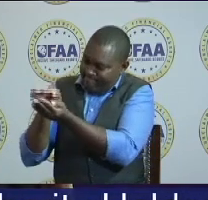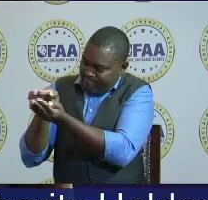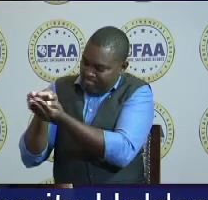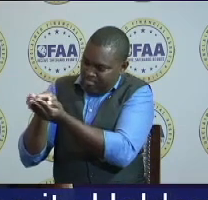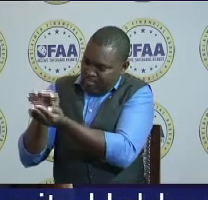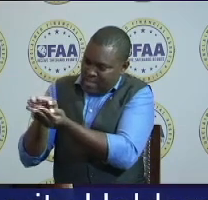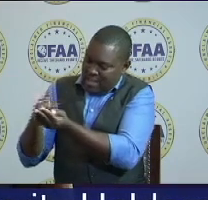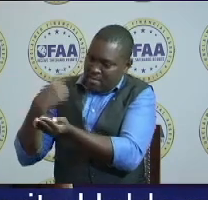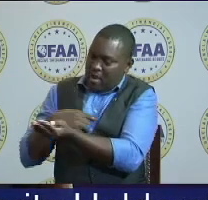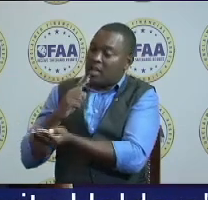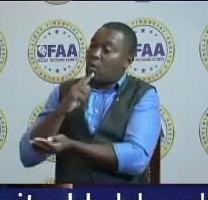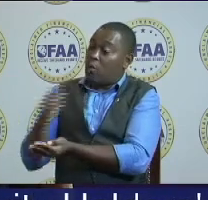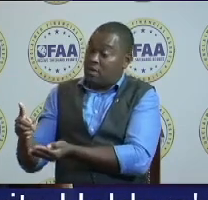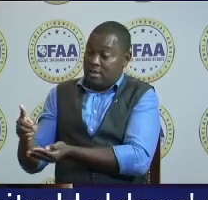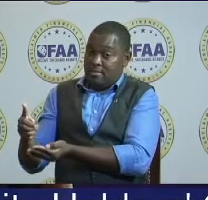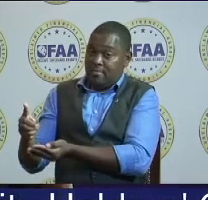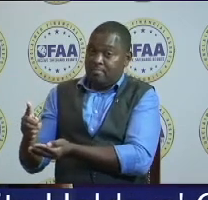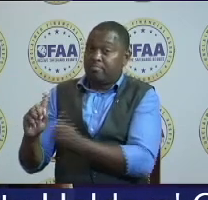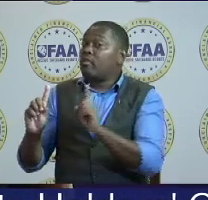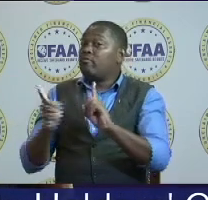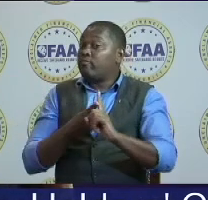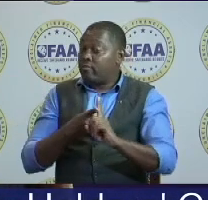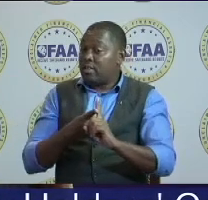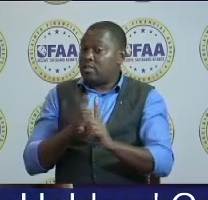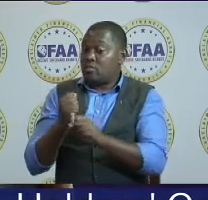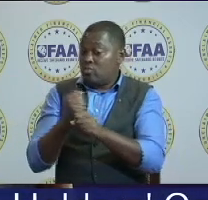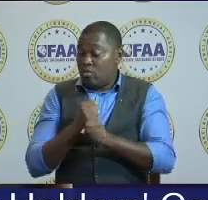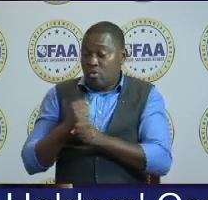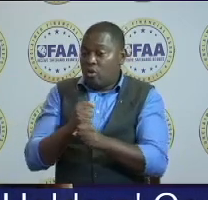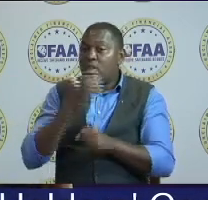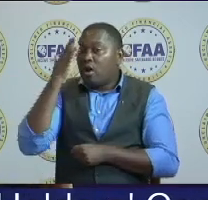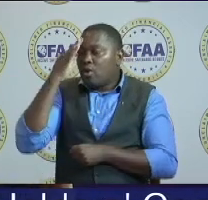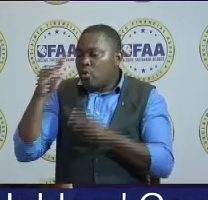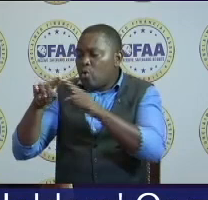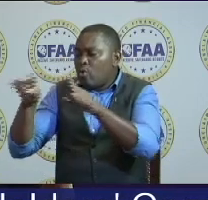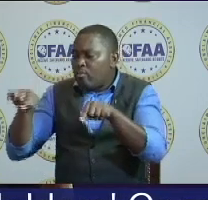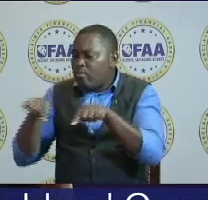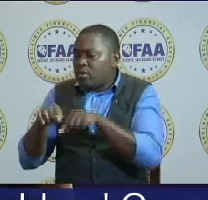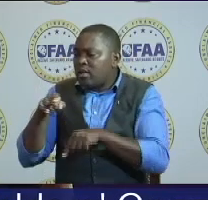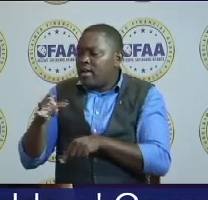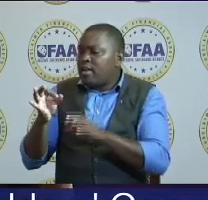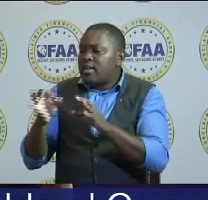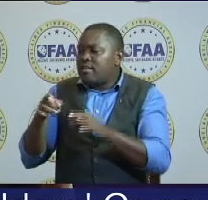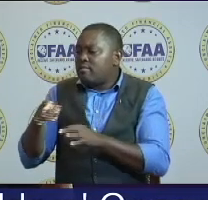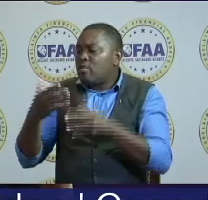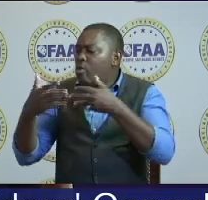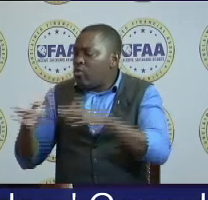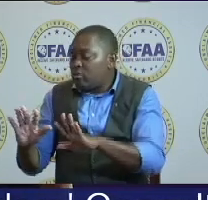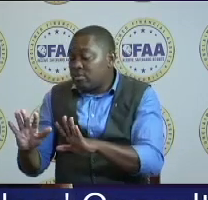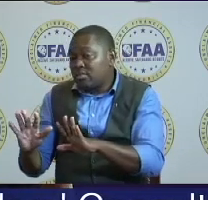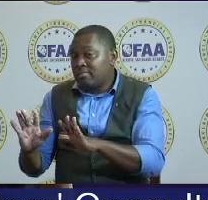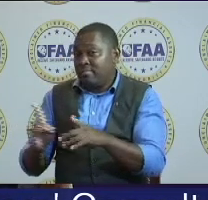order. So that's the first thing you need to do as a holder, is to identify whether the box has qualified to be unclaimed.